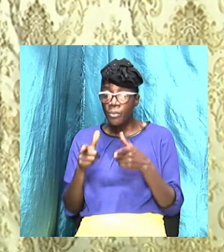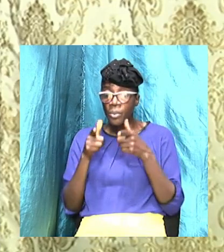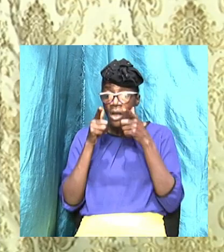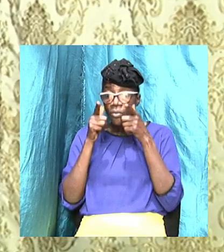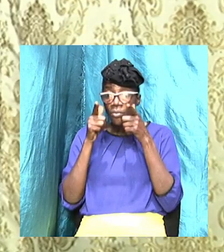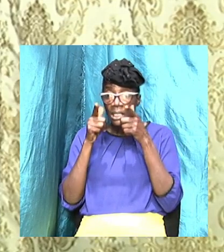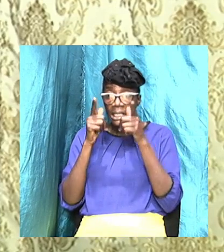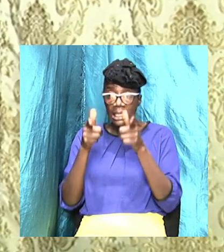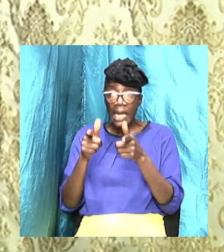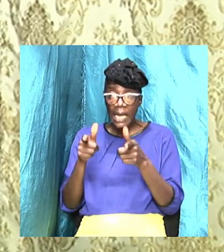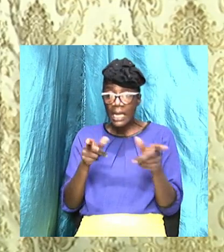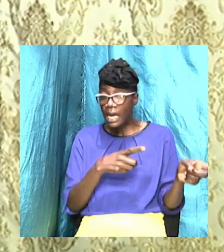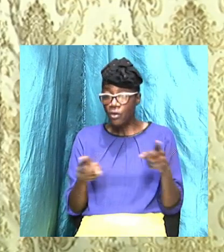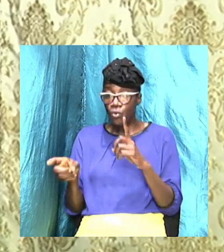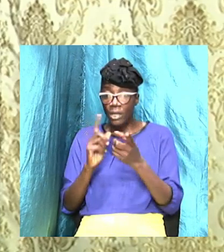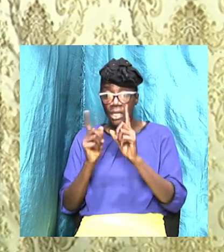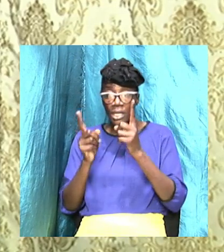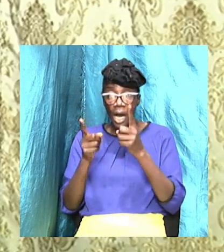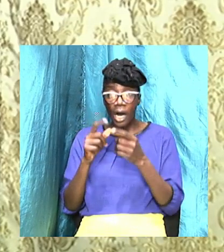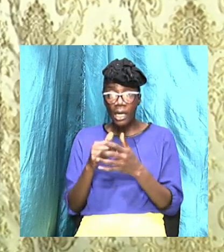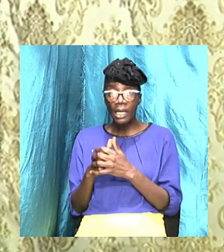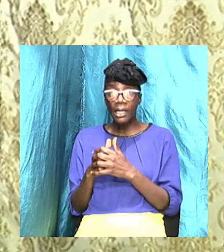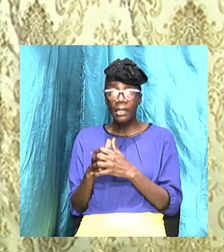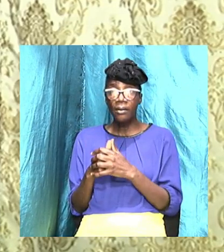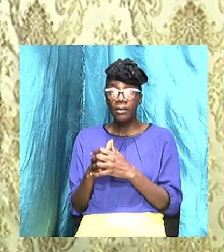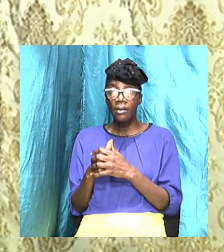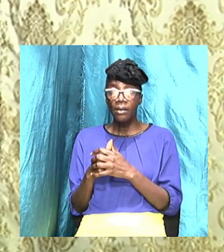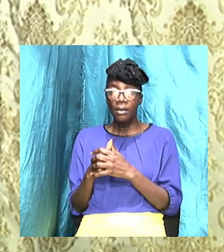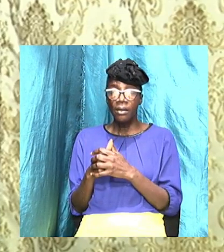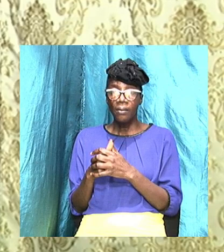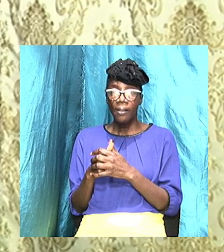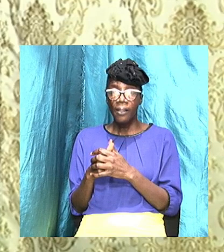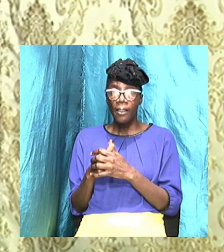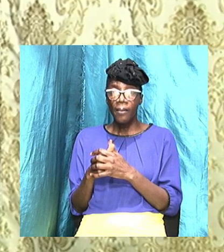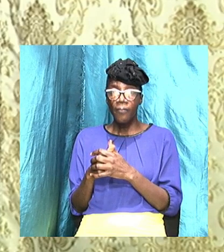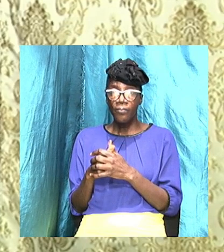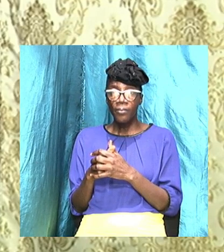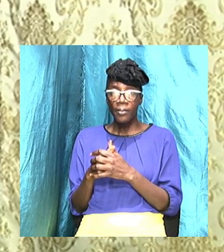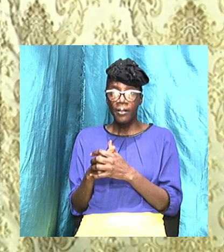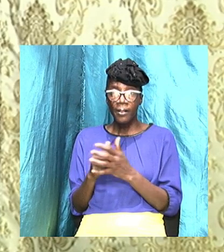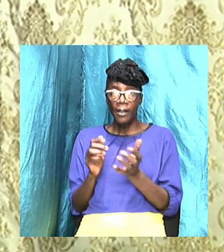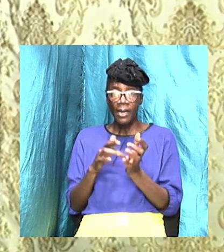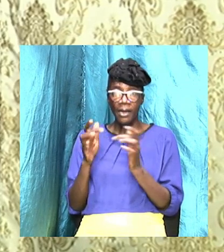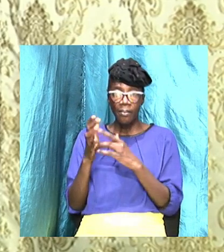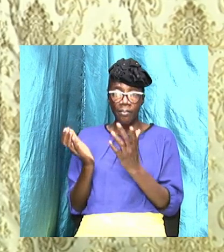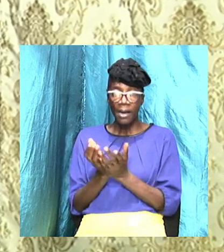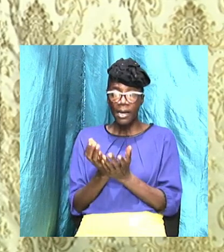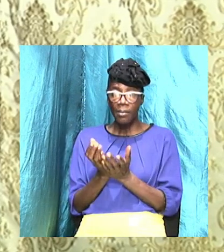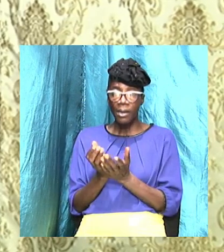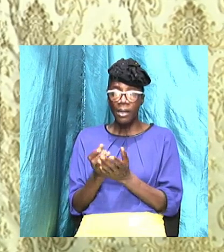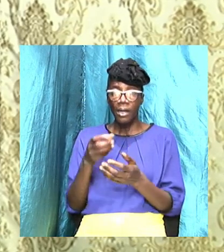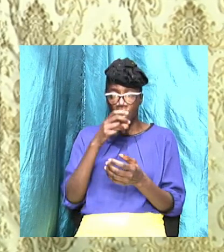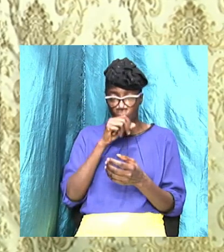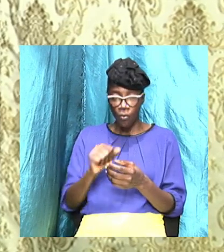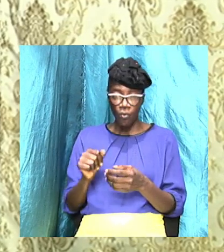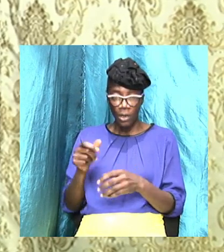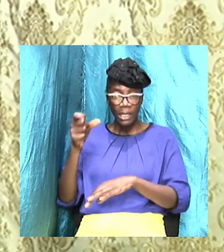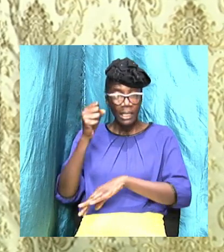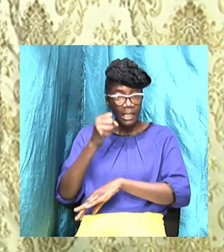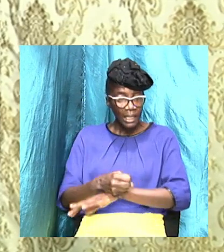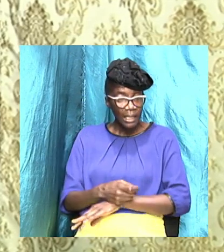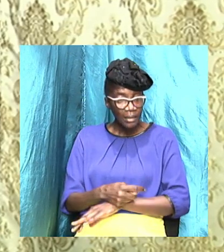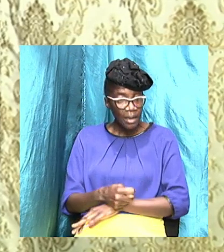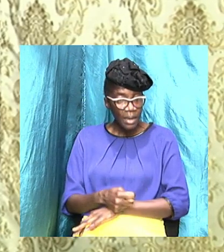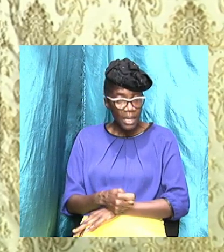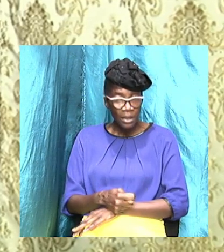been doing. We have been talking about the scriptures from the Old Testament to the New Testament.